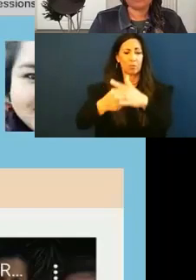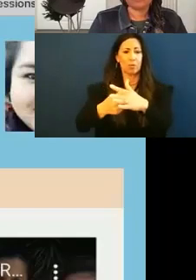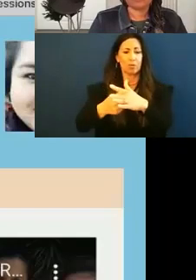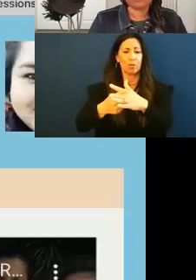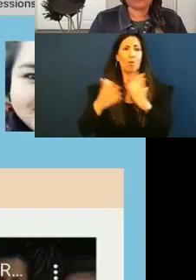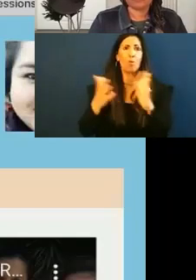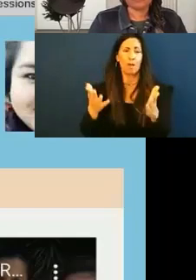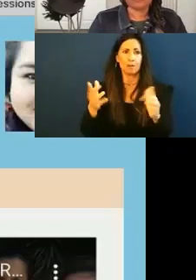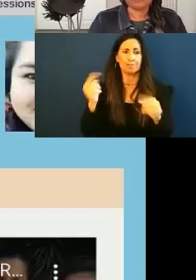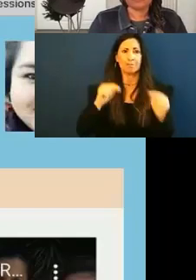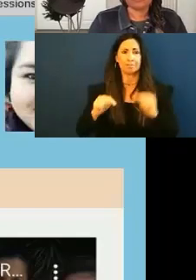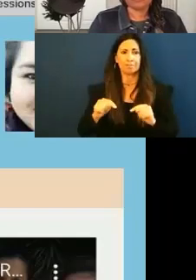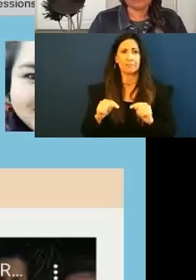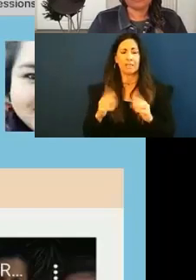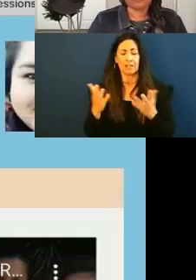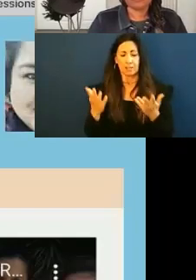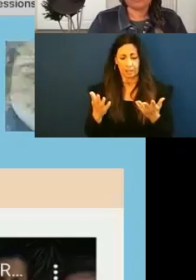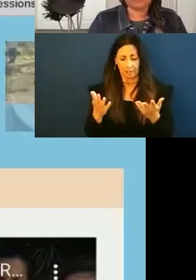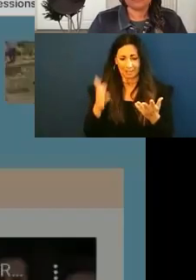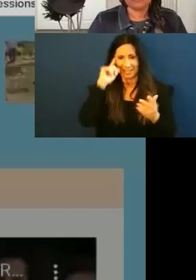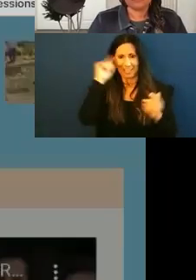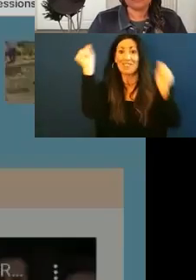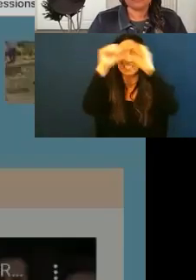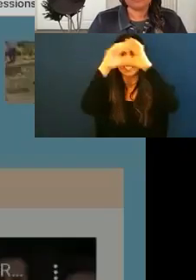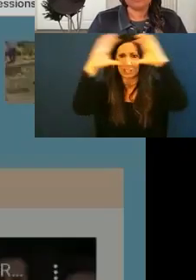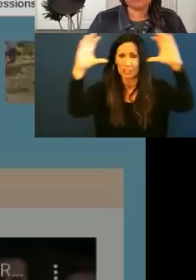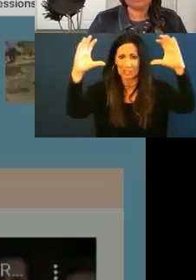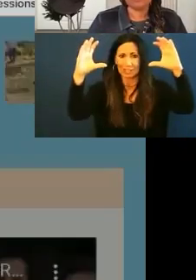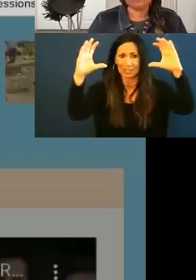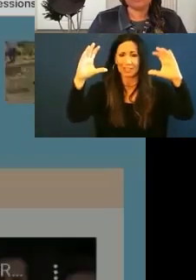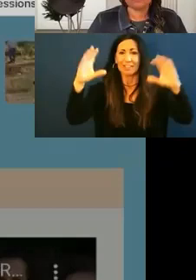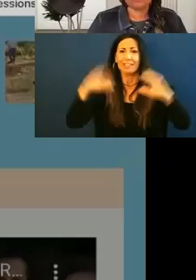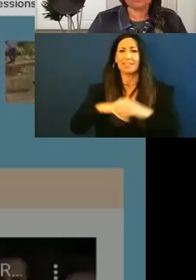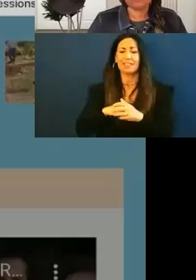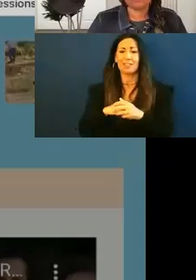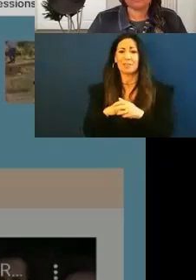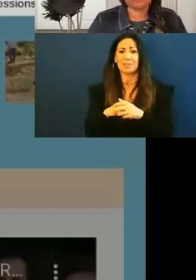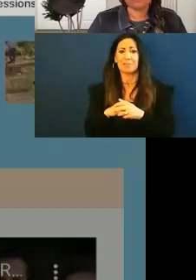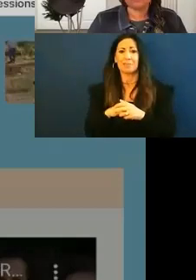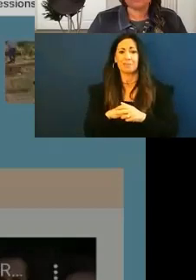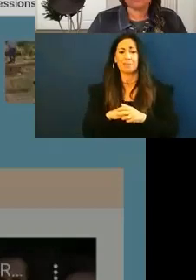Now, I suppose envision. Let me put my camera on a minute.